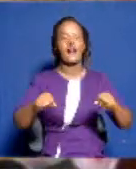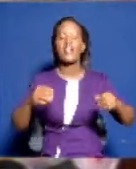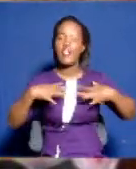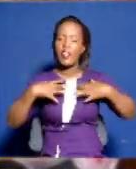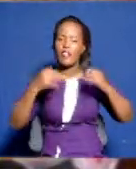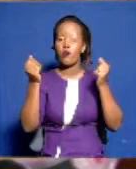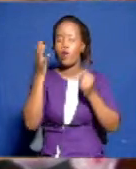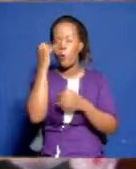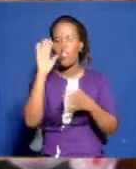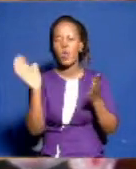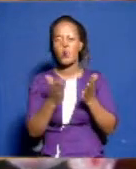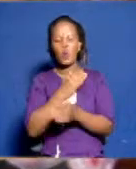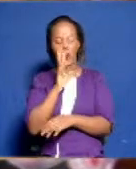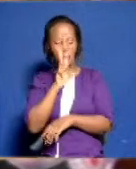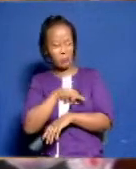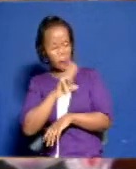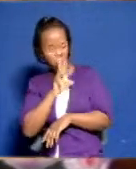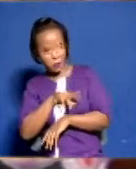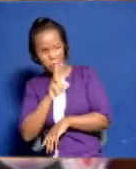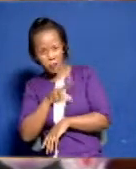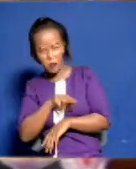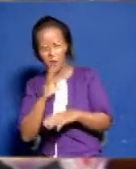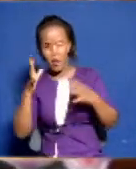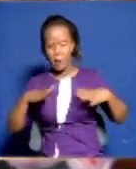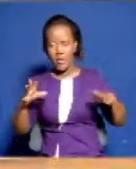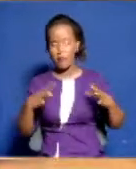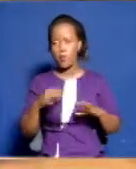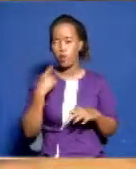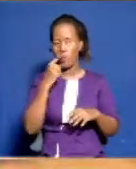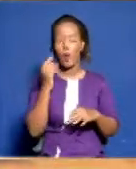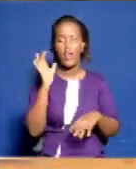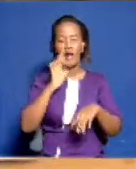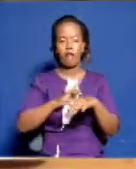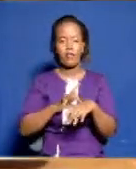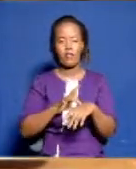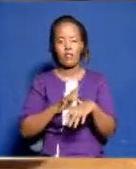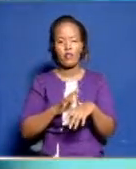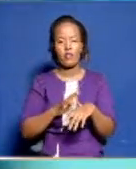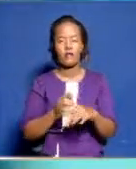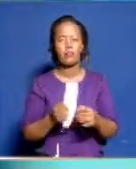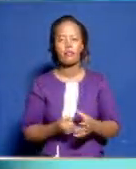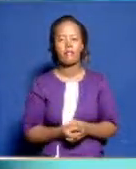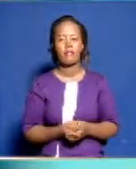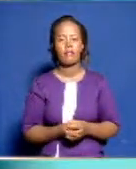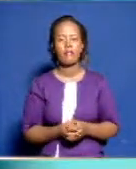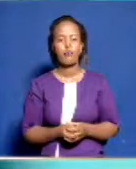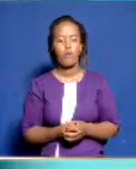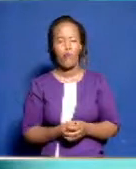stigma ambayo imehusishwa kwa wale watu wako na huu ugonjwa.